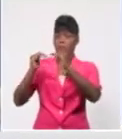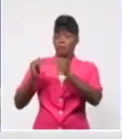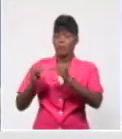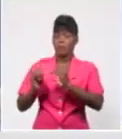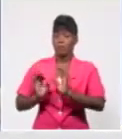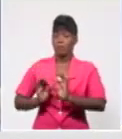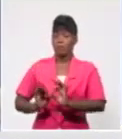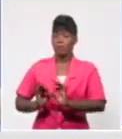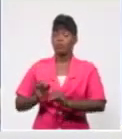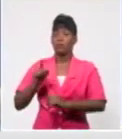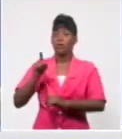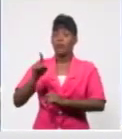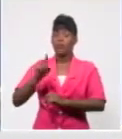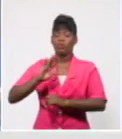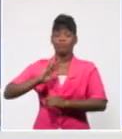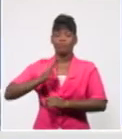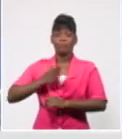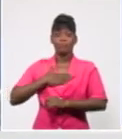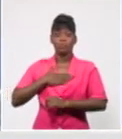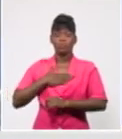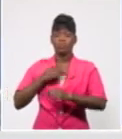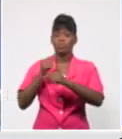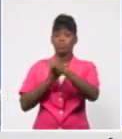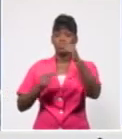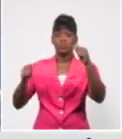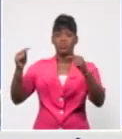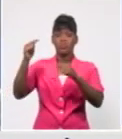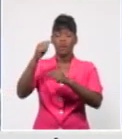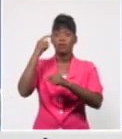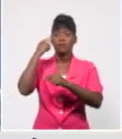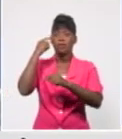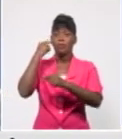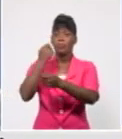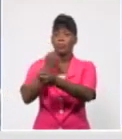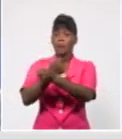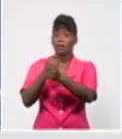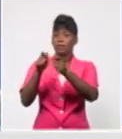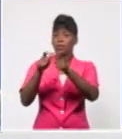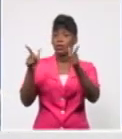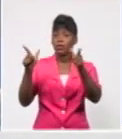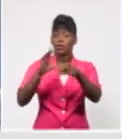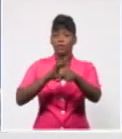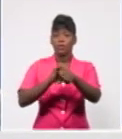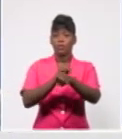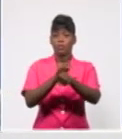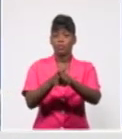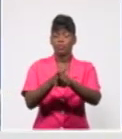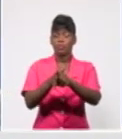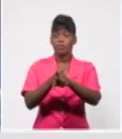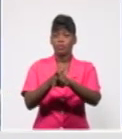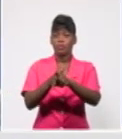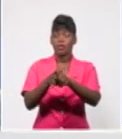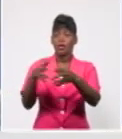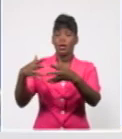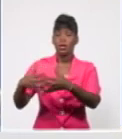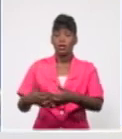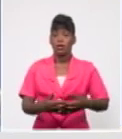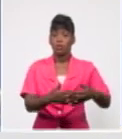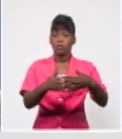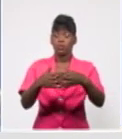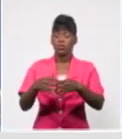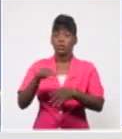than 1,000 fatalities, 1,091 to be exact. In Brazil,